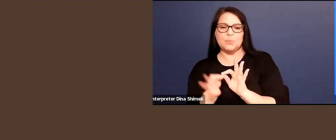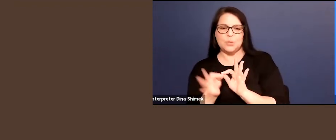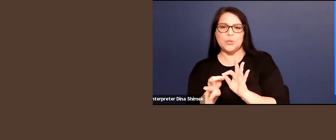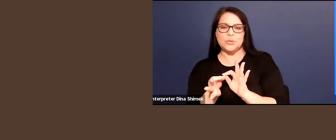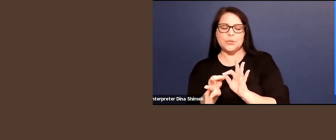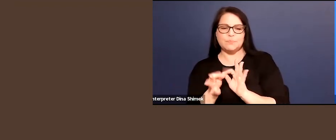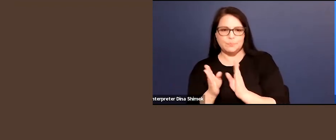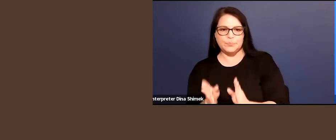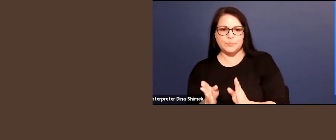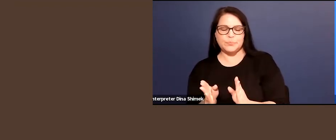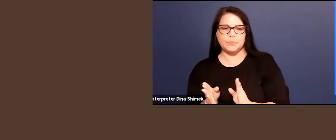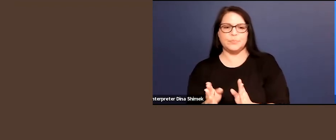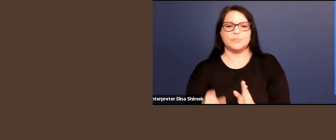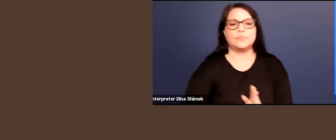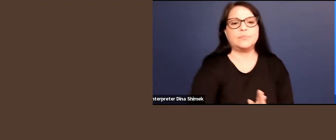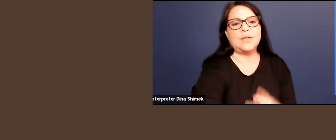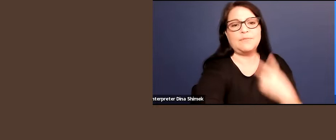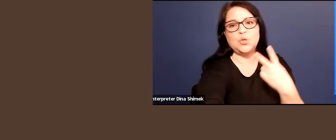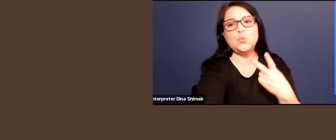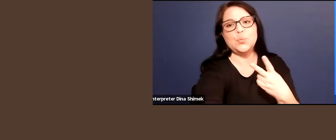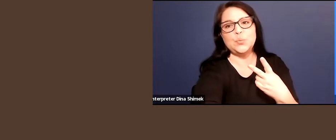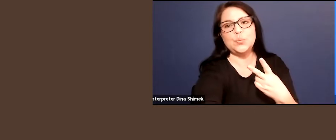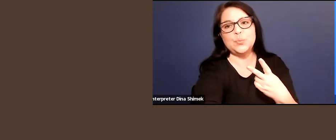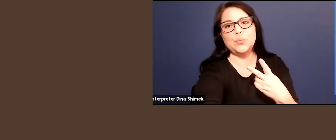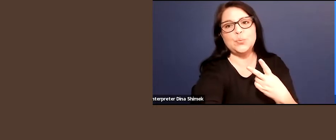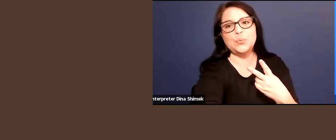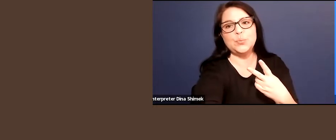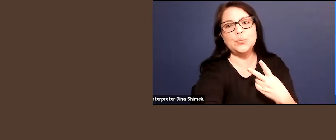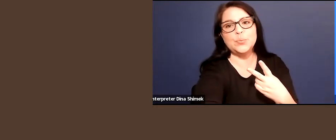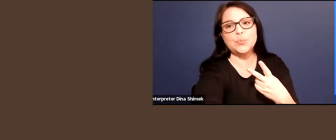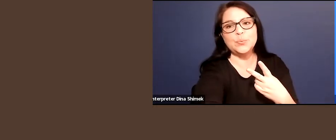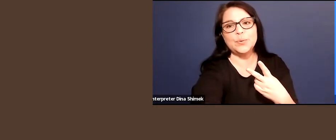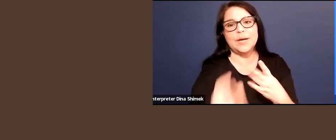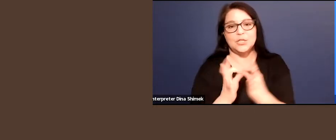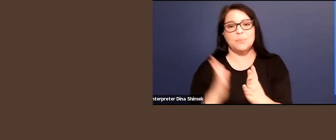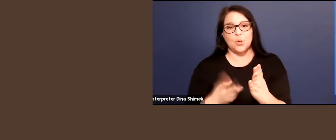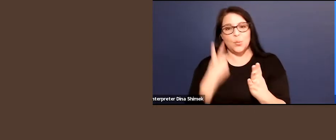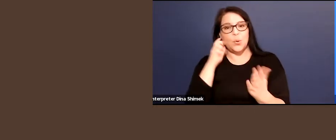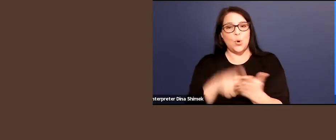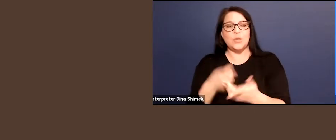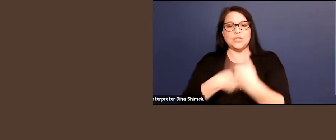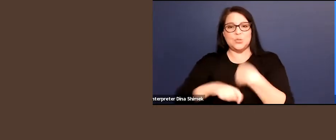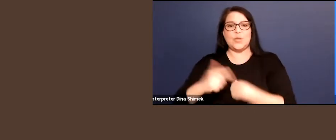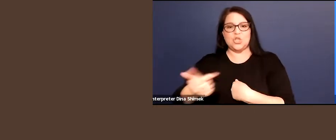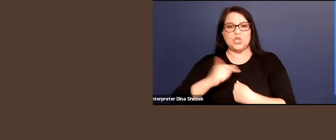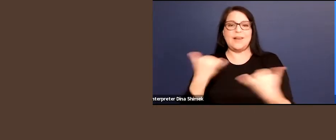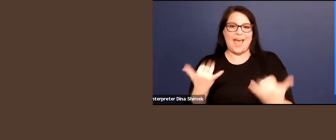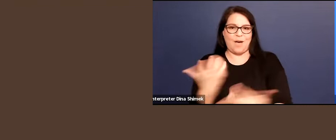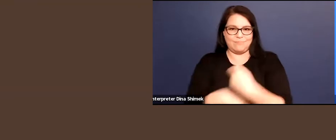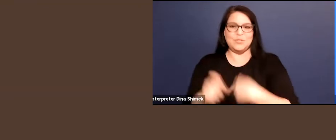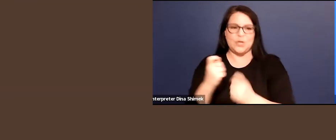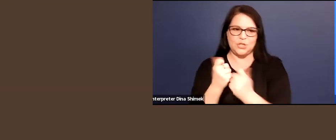interpreters. We have 2 interpreters, and you're going to see them switch throughout the training.